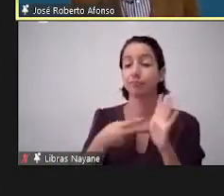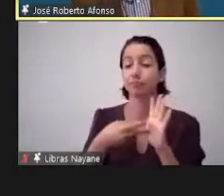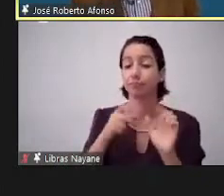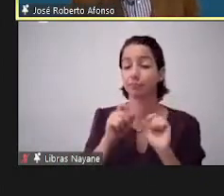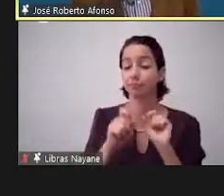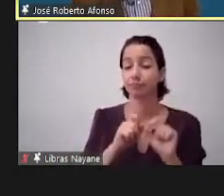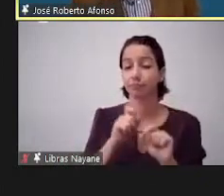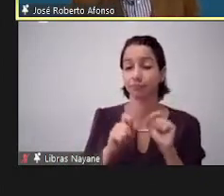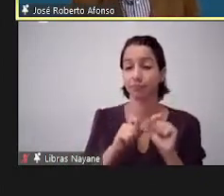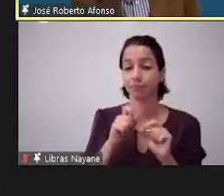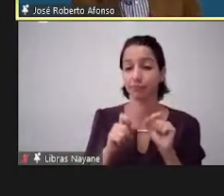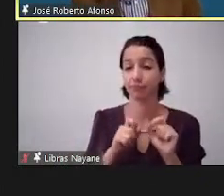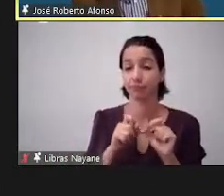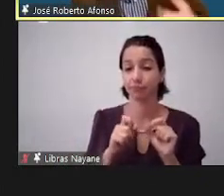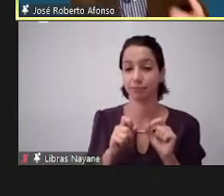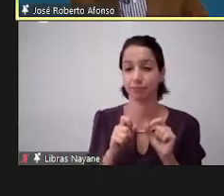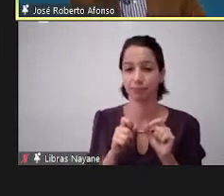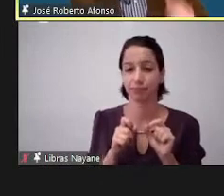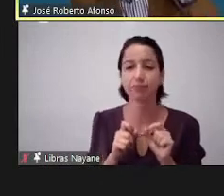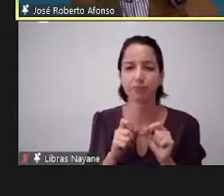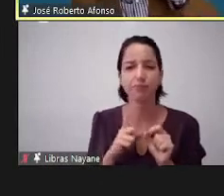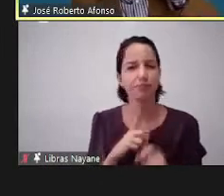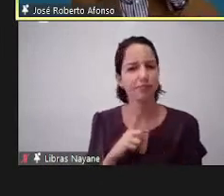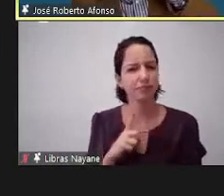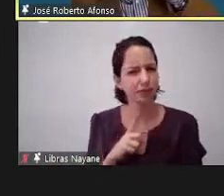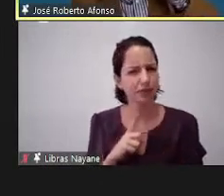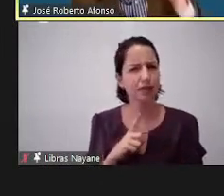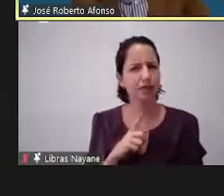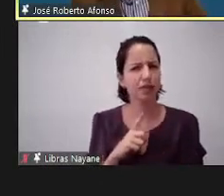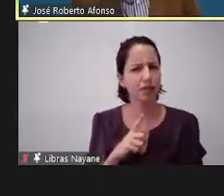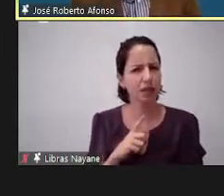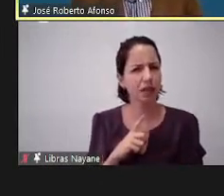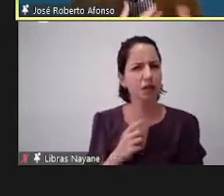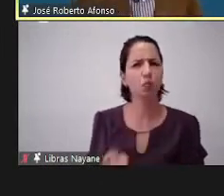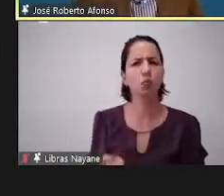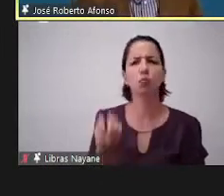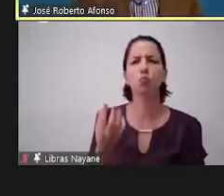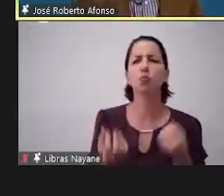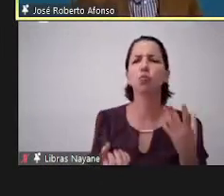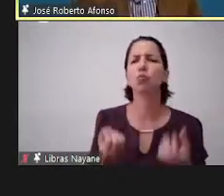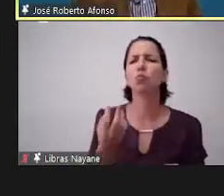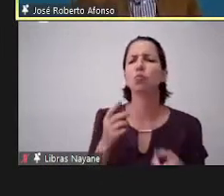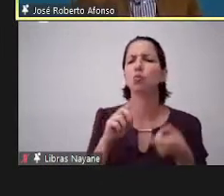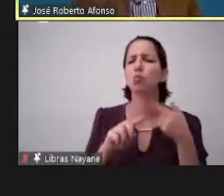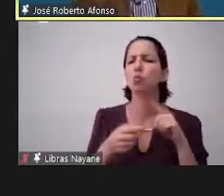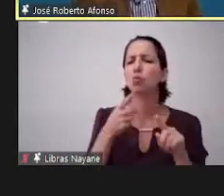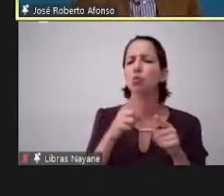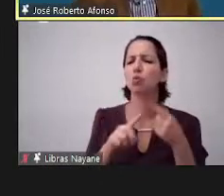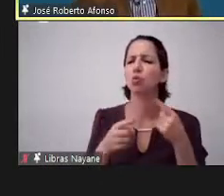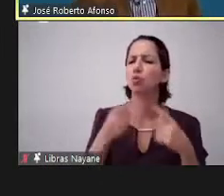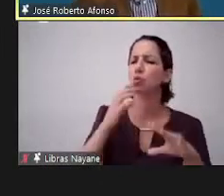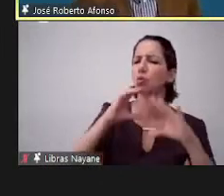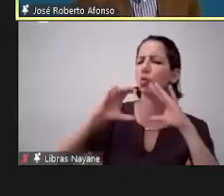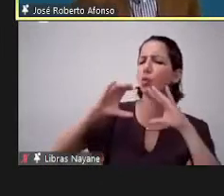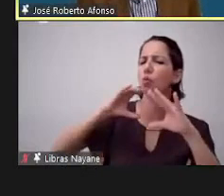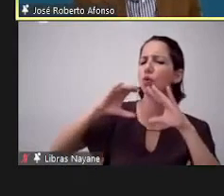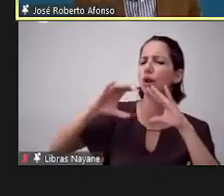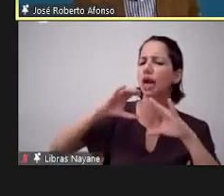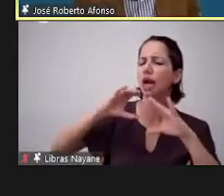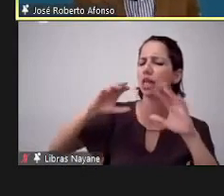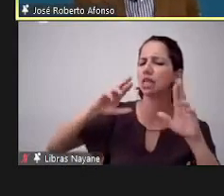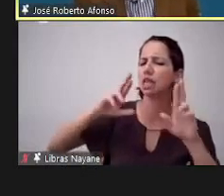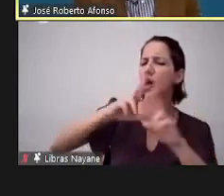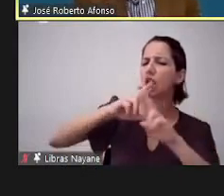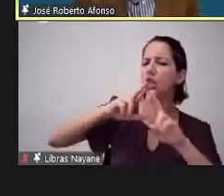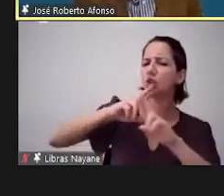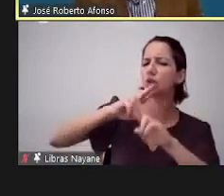the closed or the open social security means having new processes, new